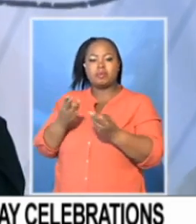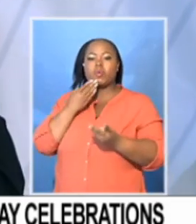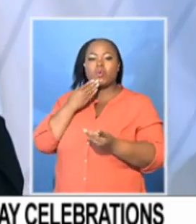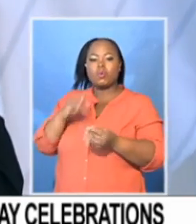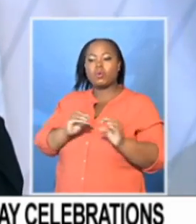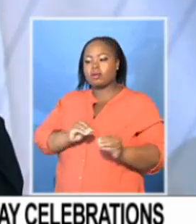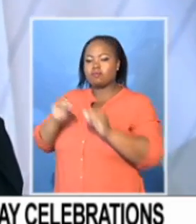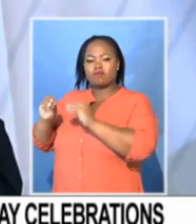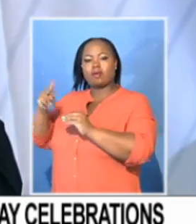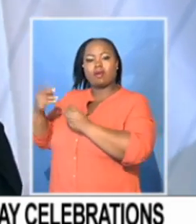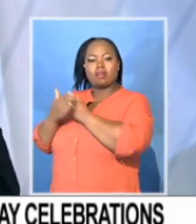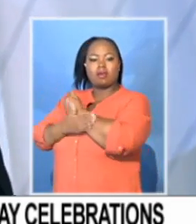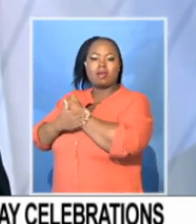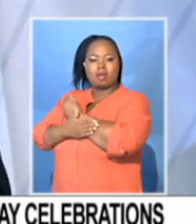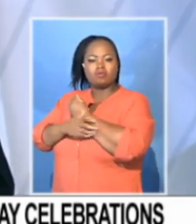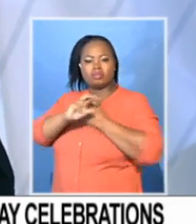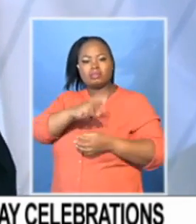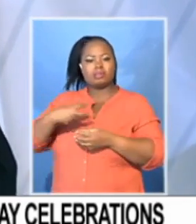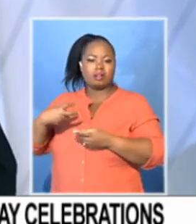via social media.